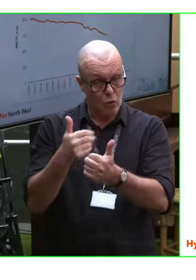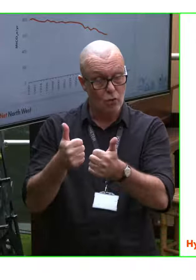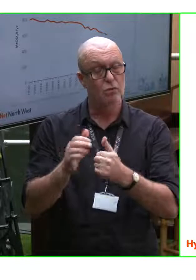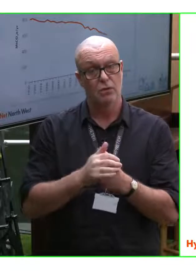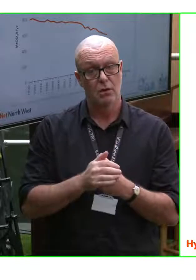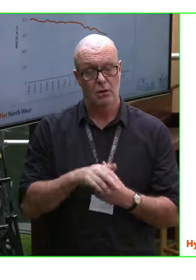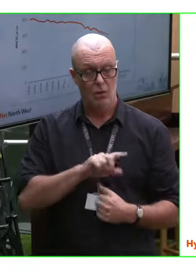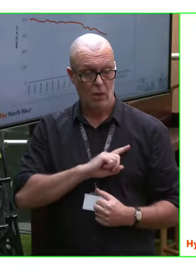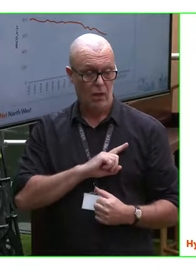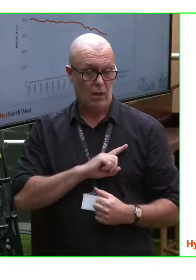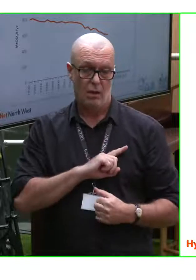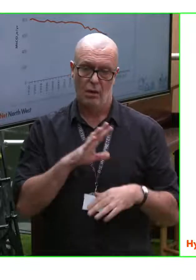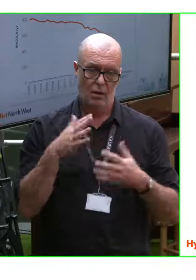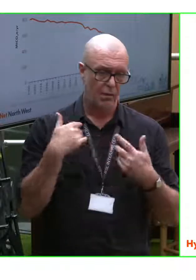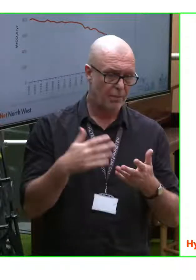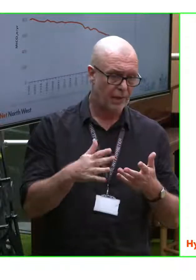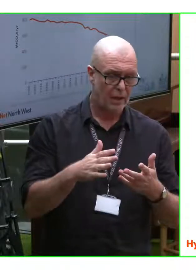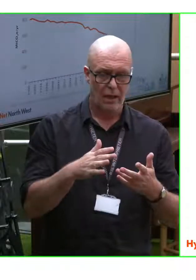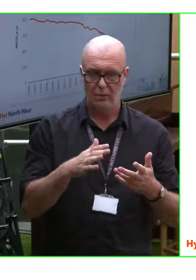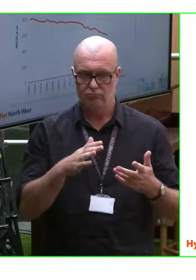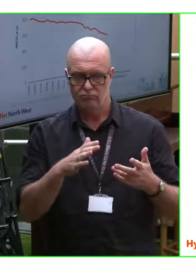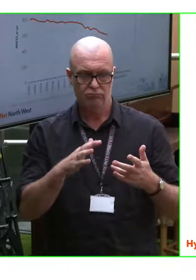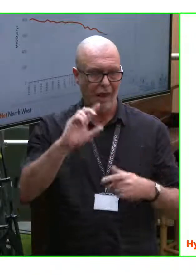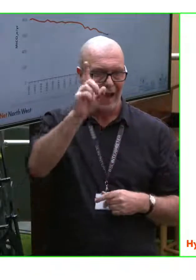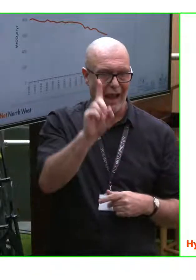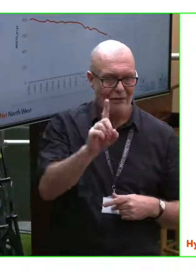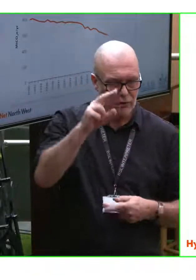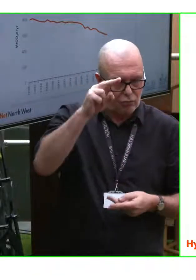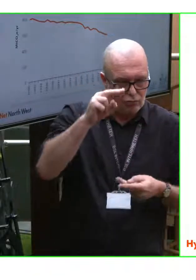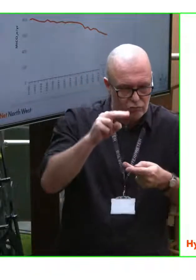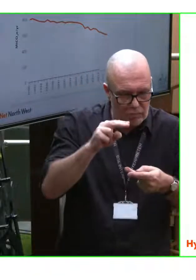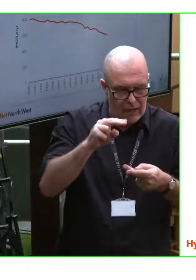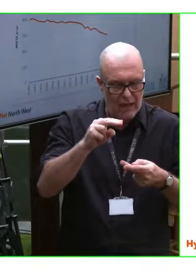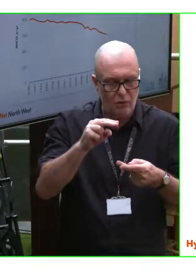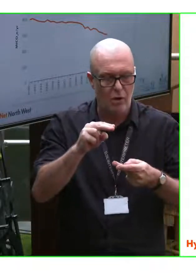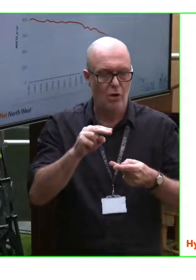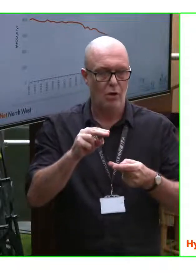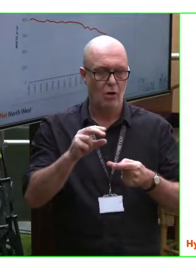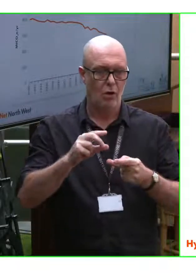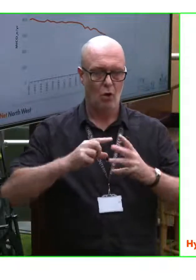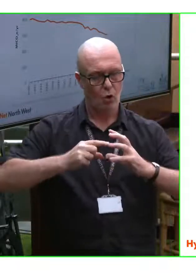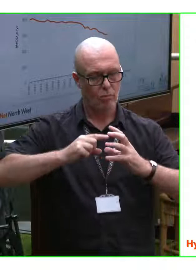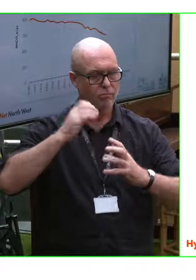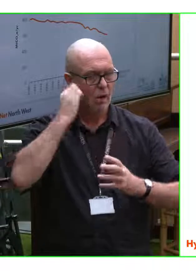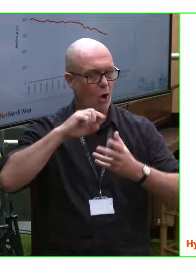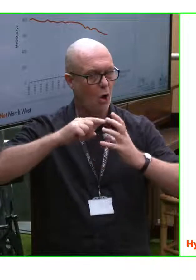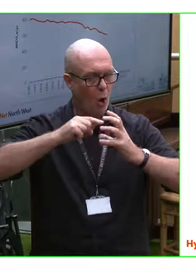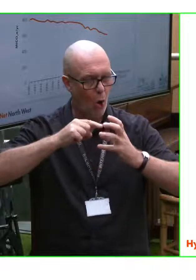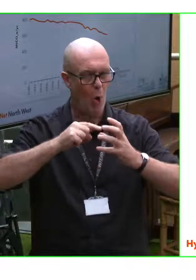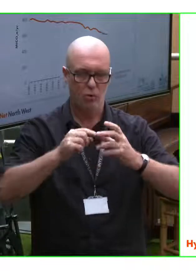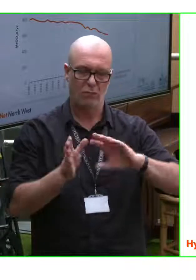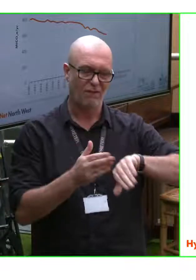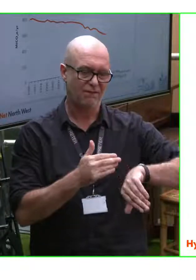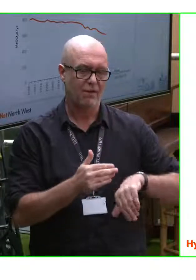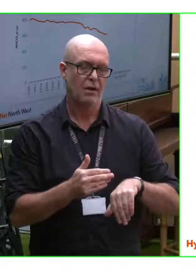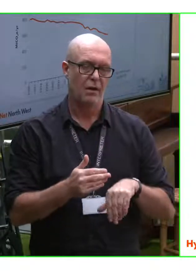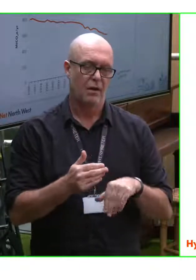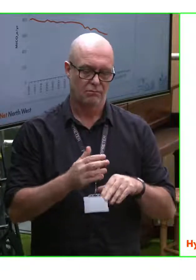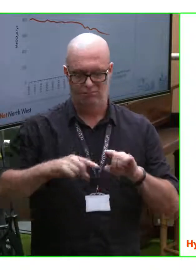That's because we have taken our electricity down, we've removed coal from the bars largely and things like that.